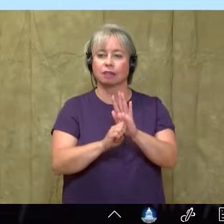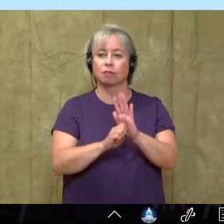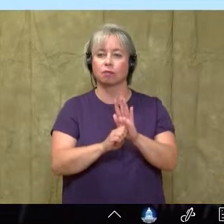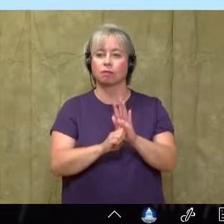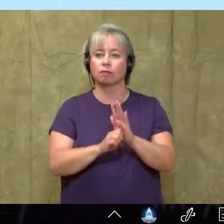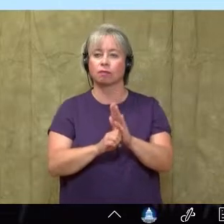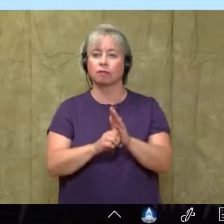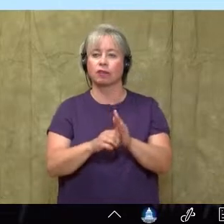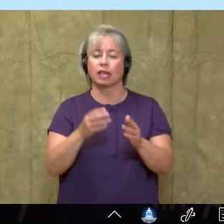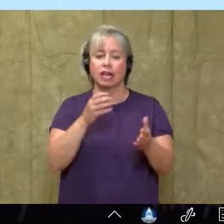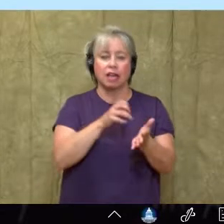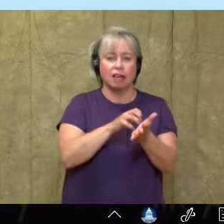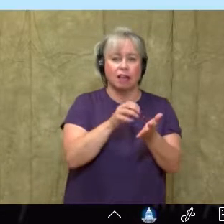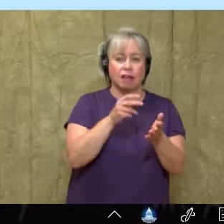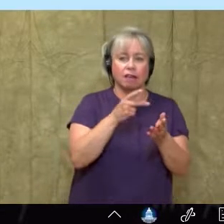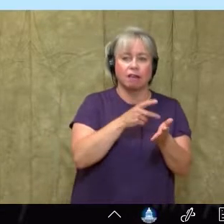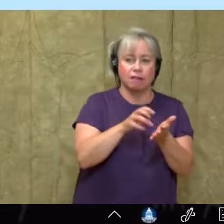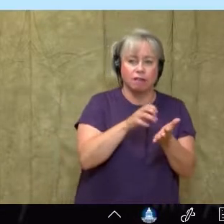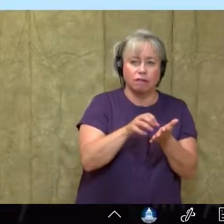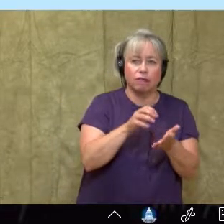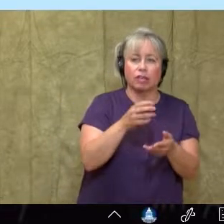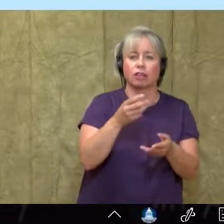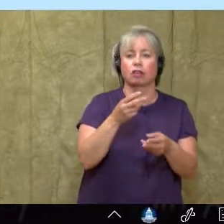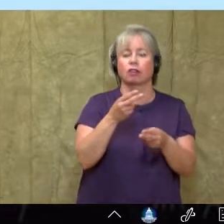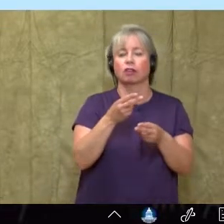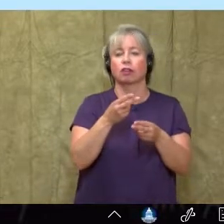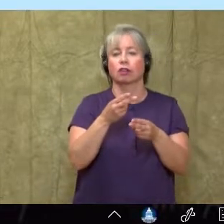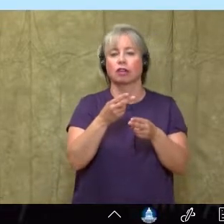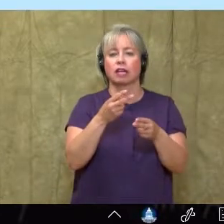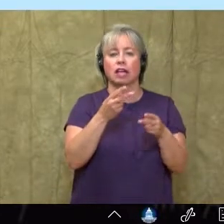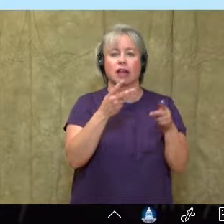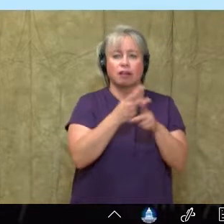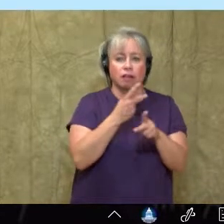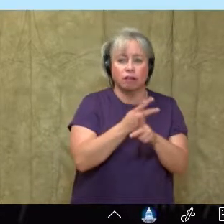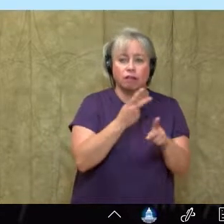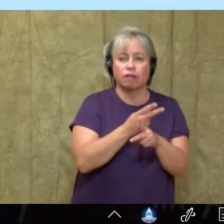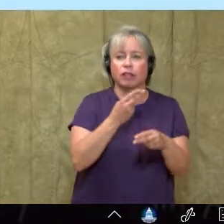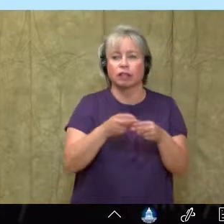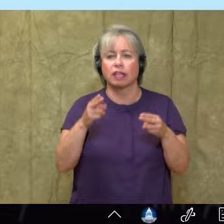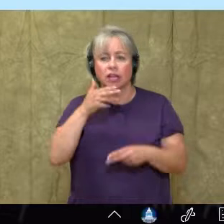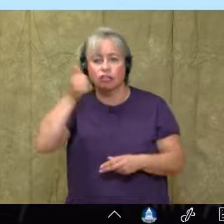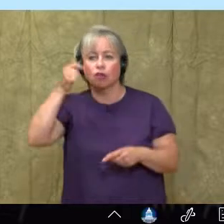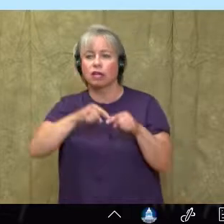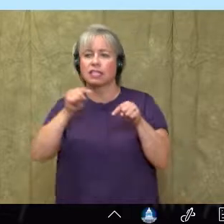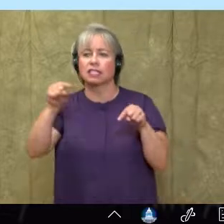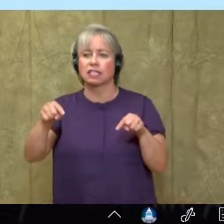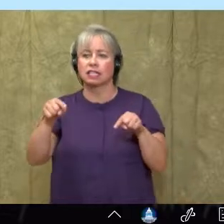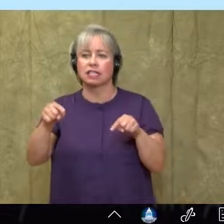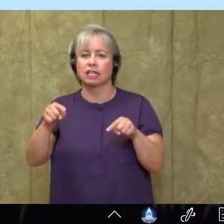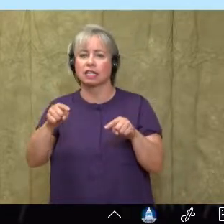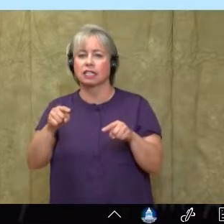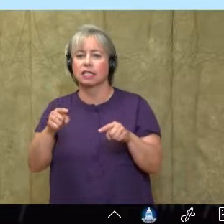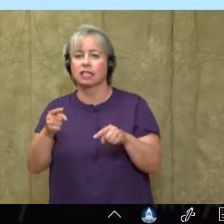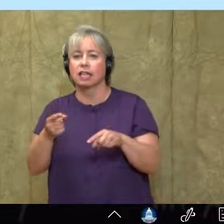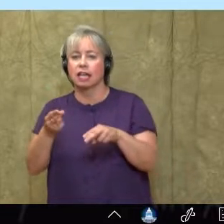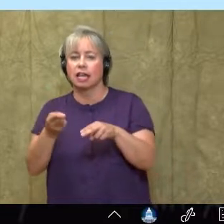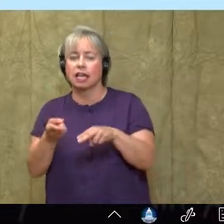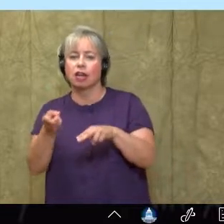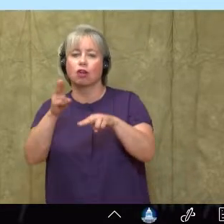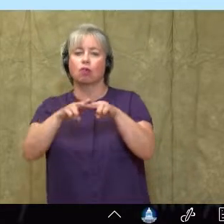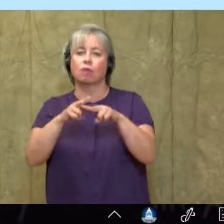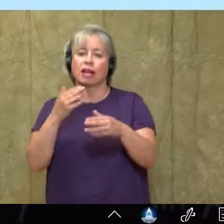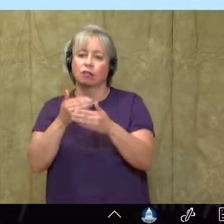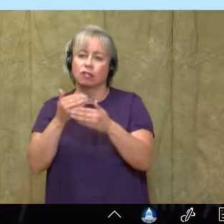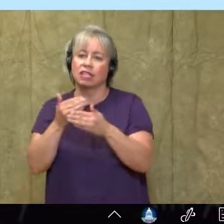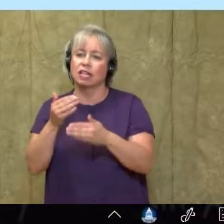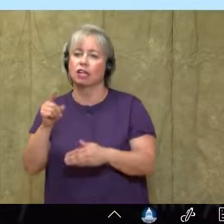Find the shortest distance between the start and end point and round to the nearest hundredth. So we had to calculate the